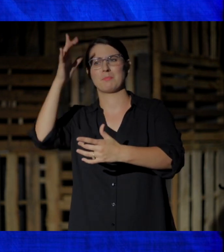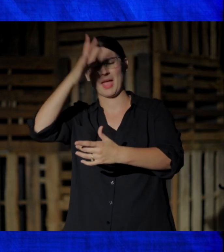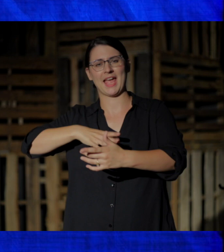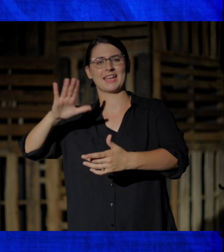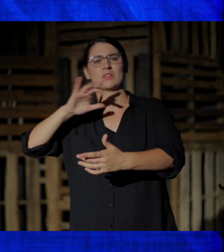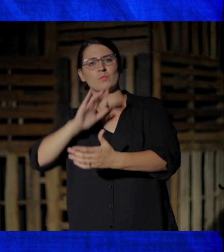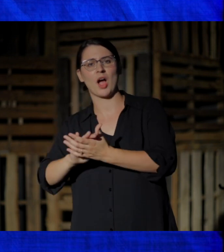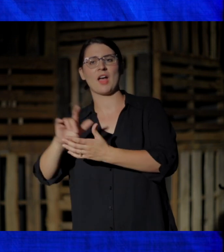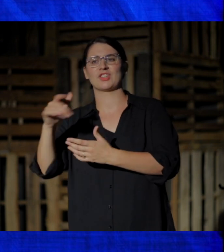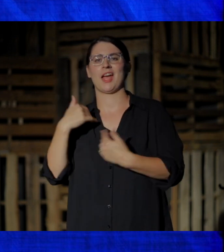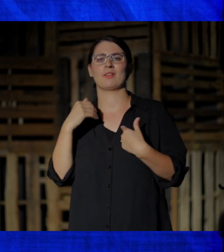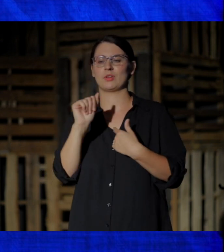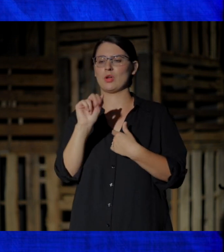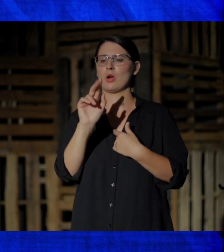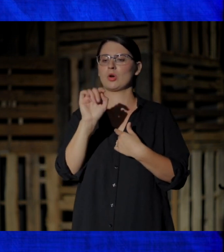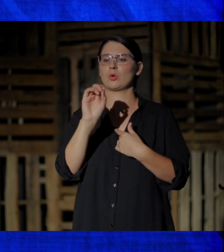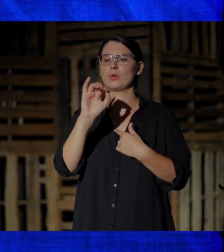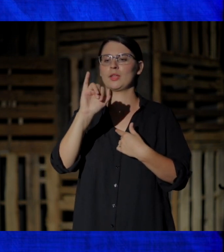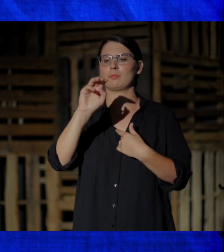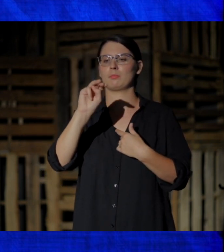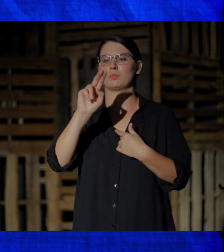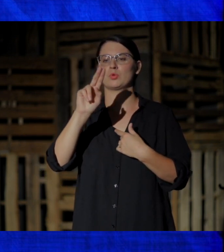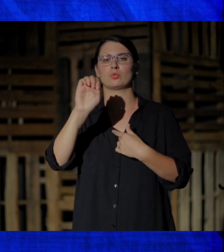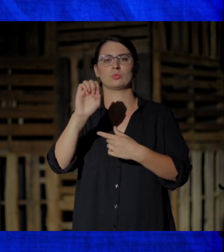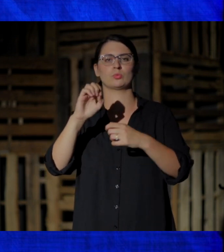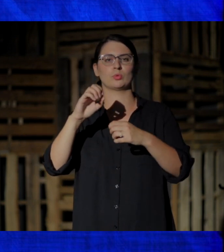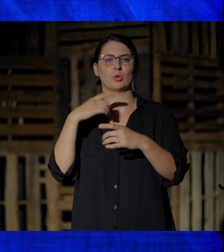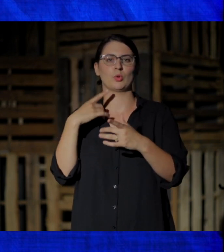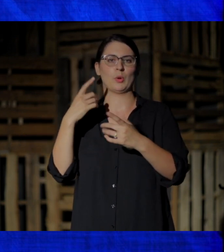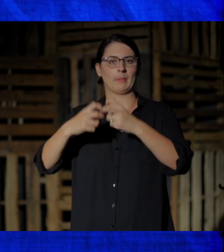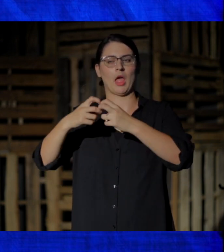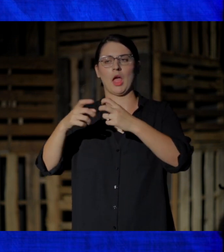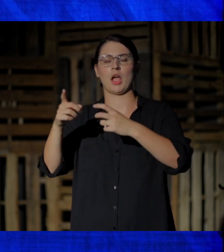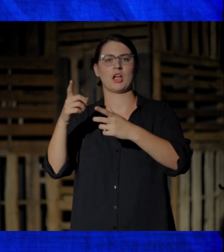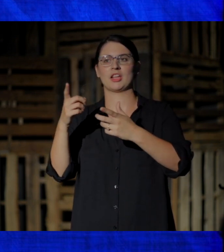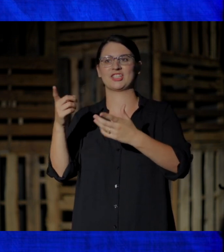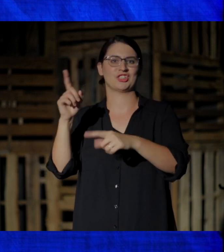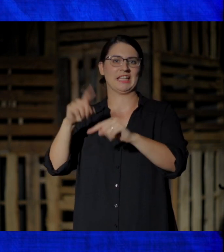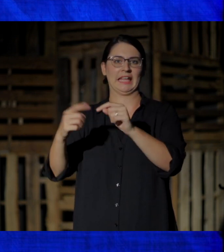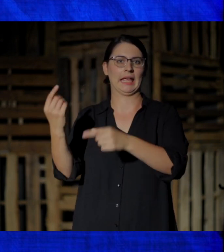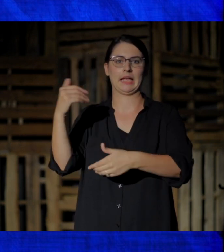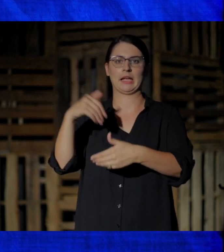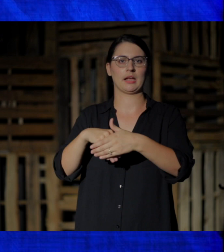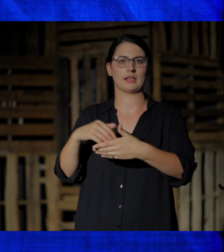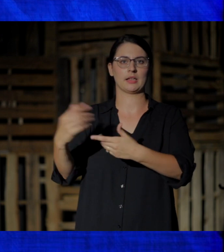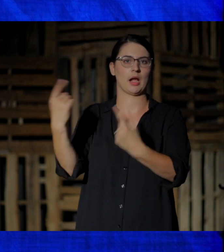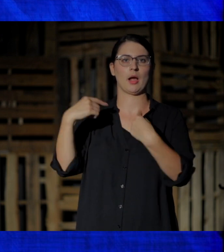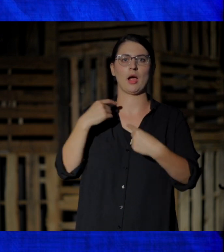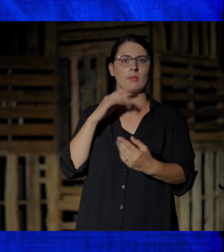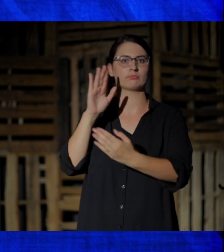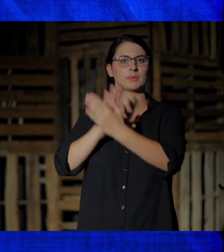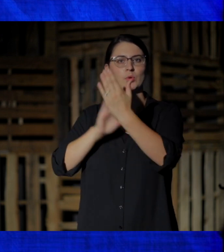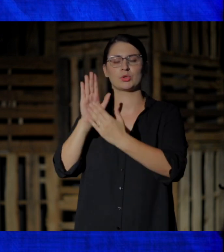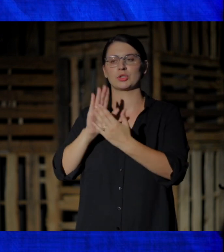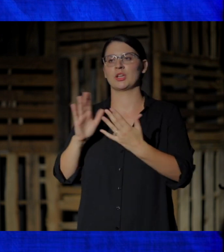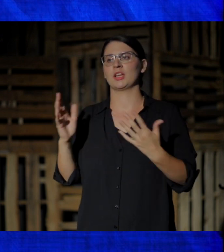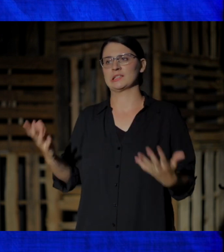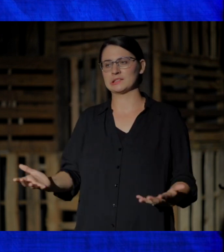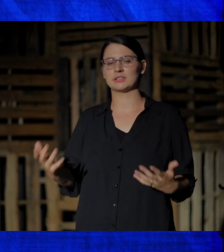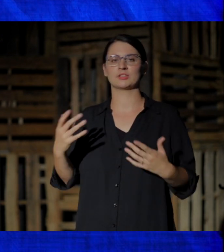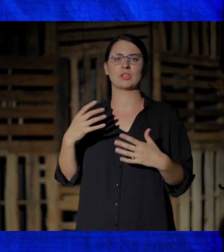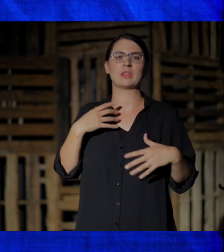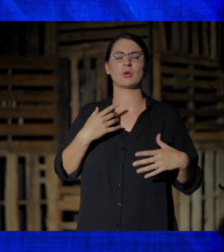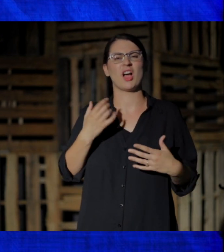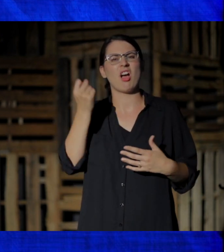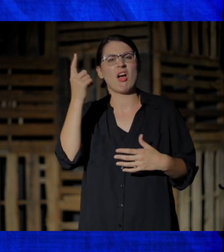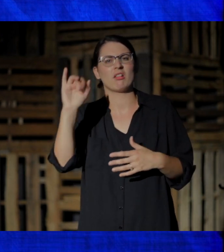people right now. So listen, I'm not knocking anybody. I love to meet. What we want you to do is tell us who you are. We want to be able to be a part of your life as you worship with us